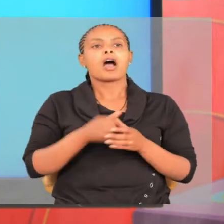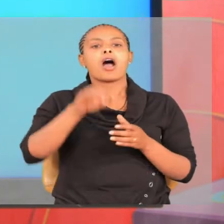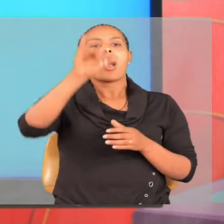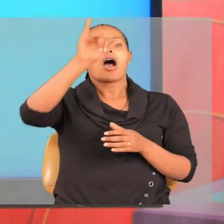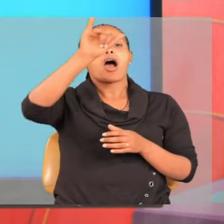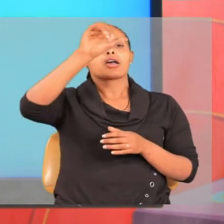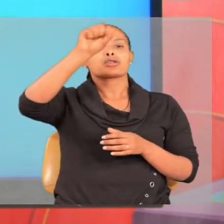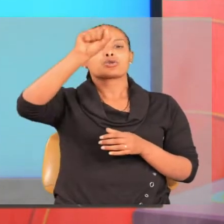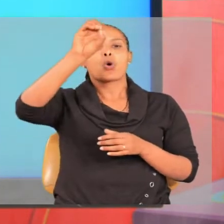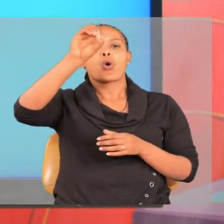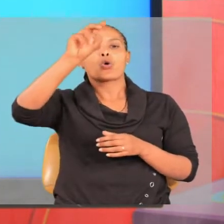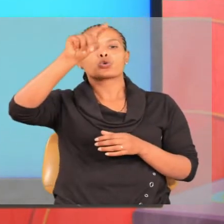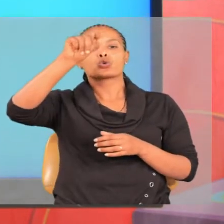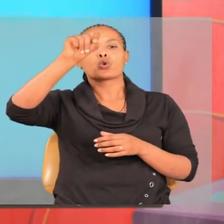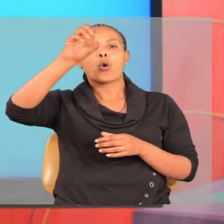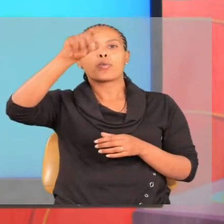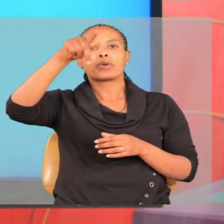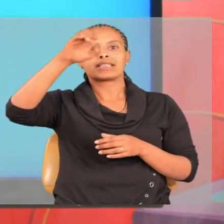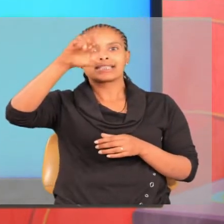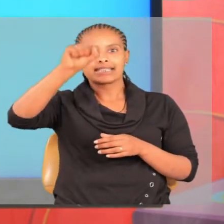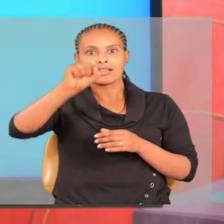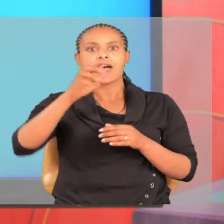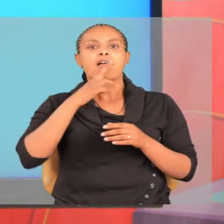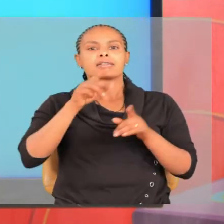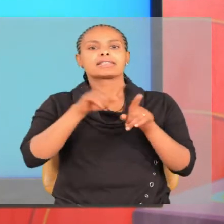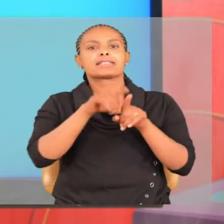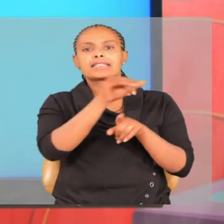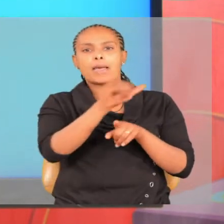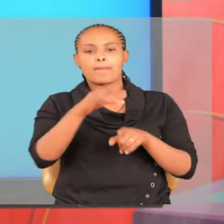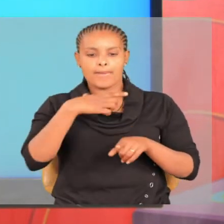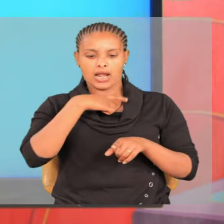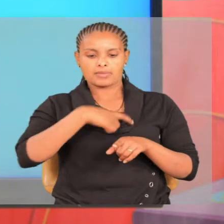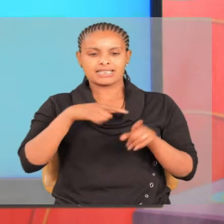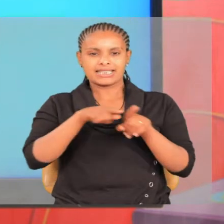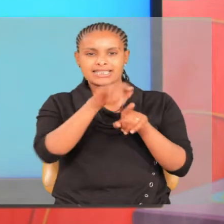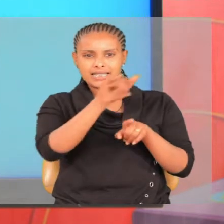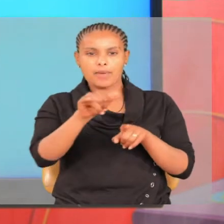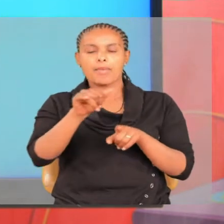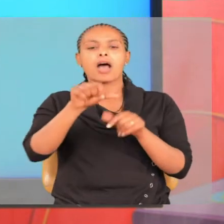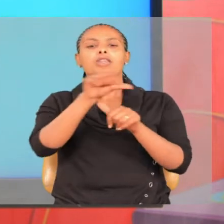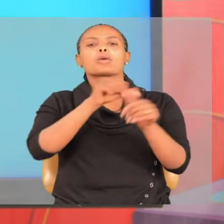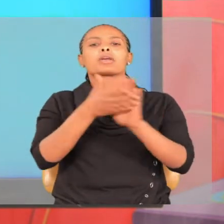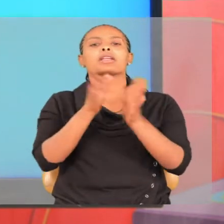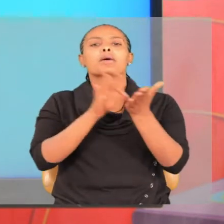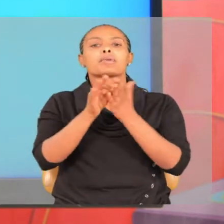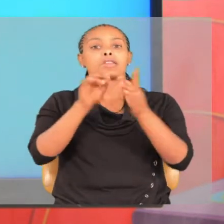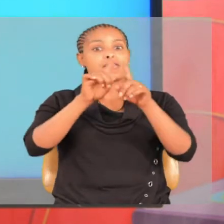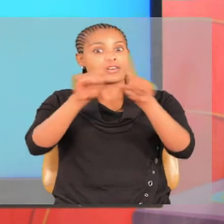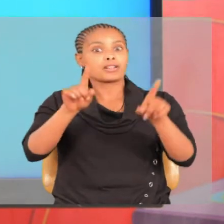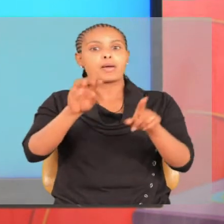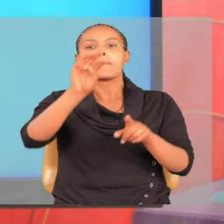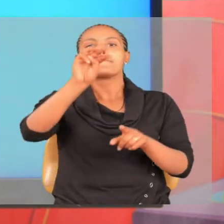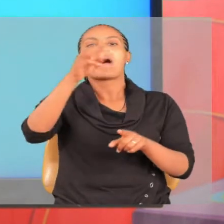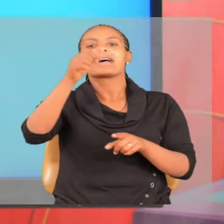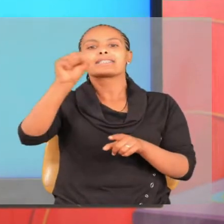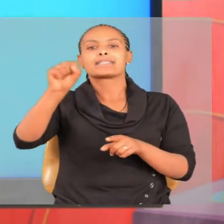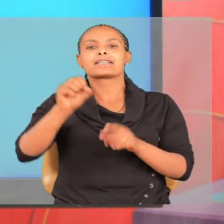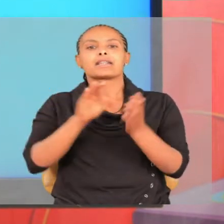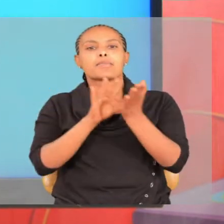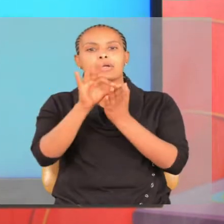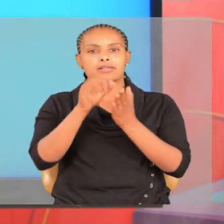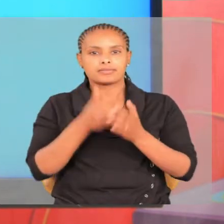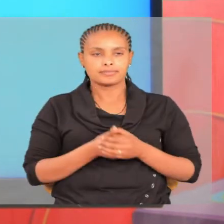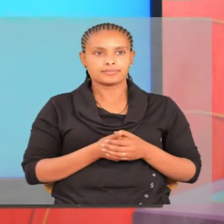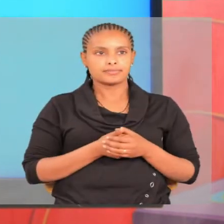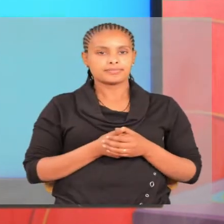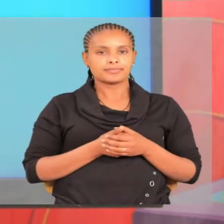Isotopes are atoms of the same elements which have the same atomic number but different mass number.